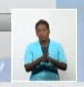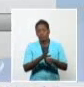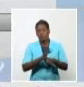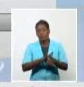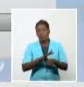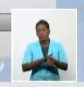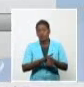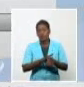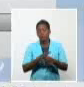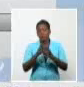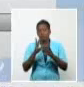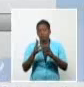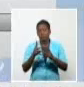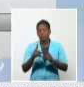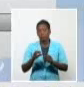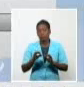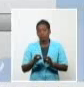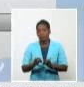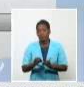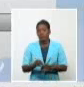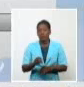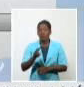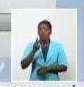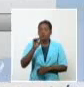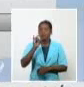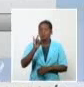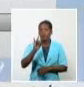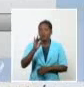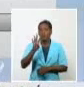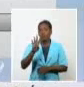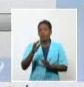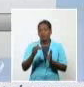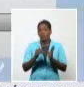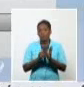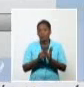some images published in Russia Today.